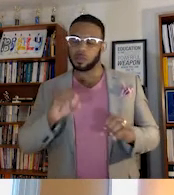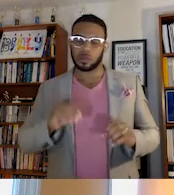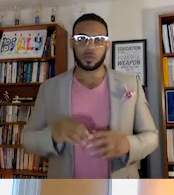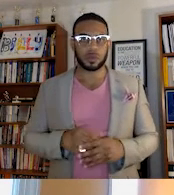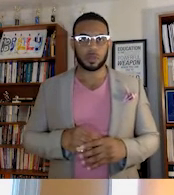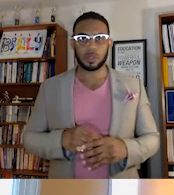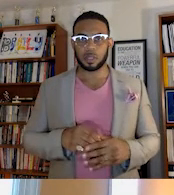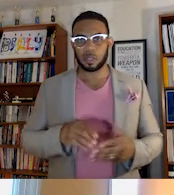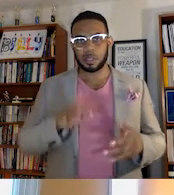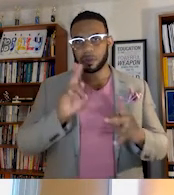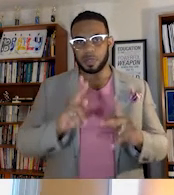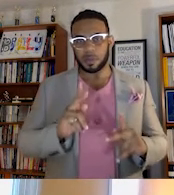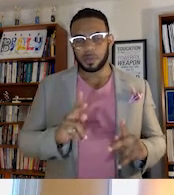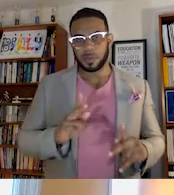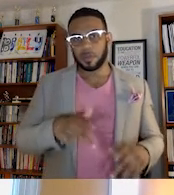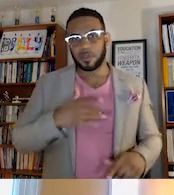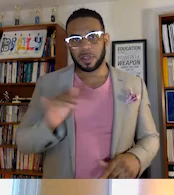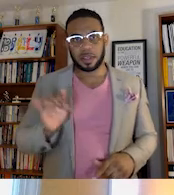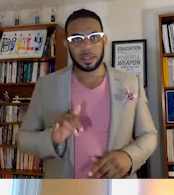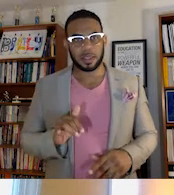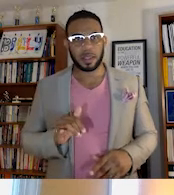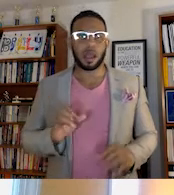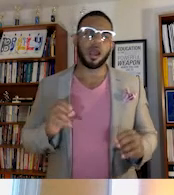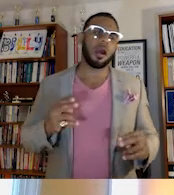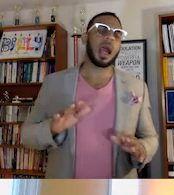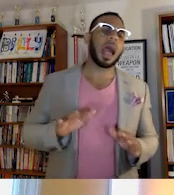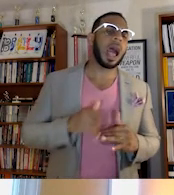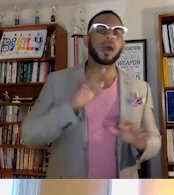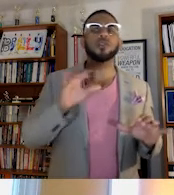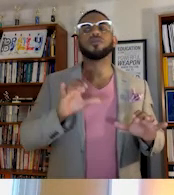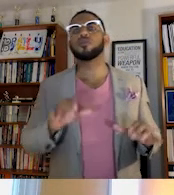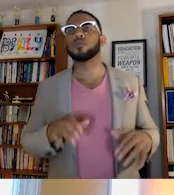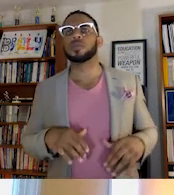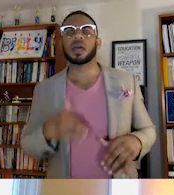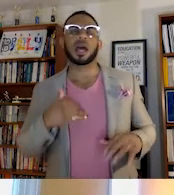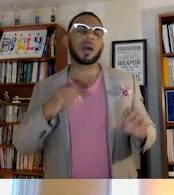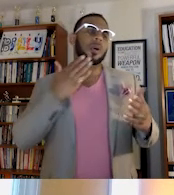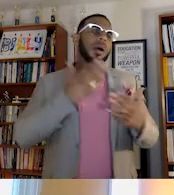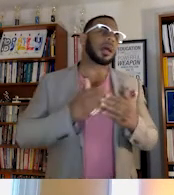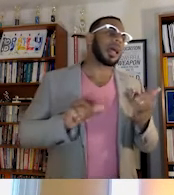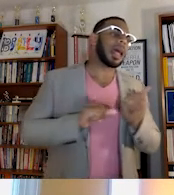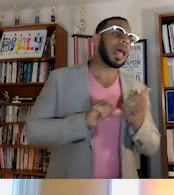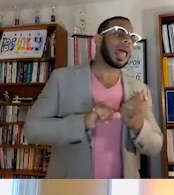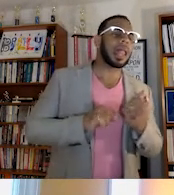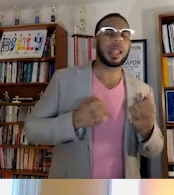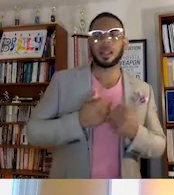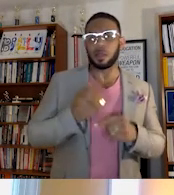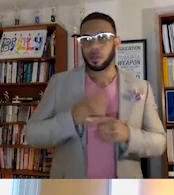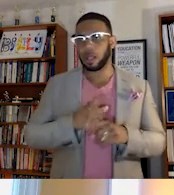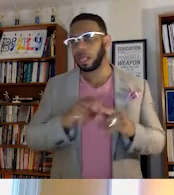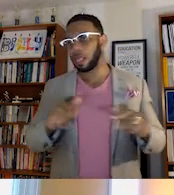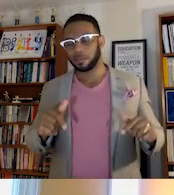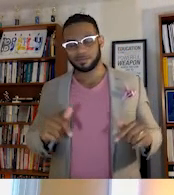So, people feel like, oh, how are you doing? I'm a good ally, right? This, that, and the